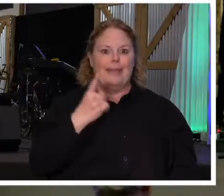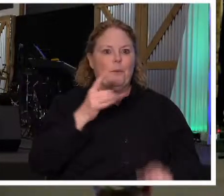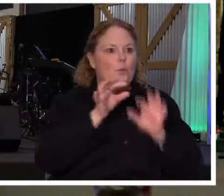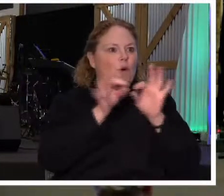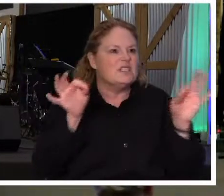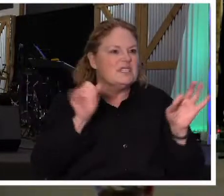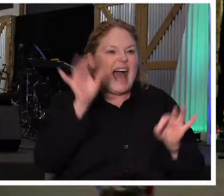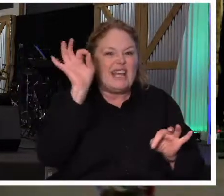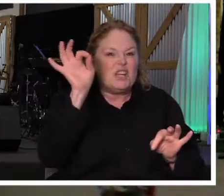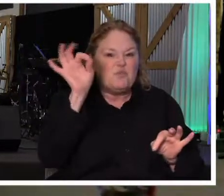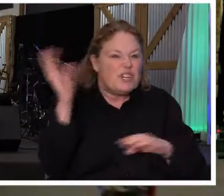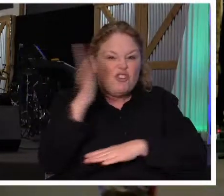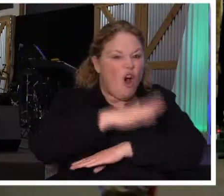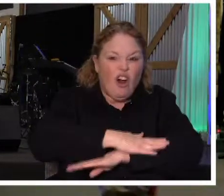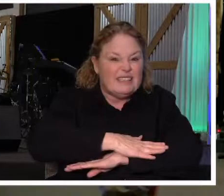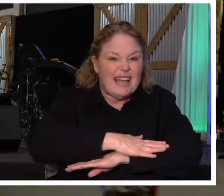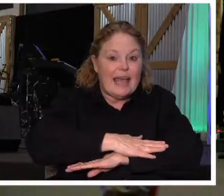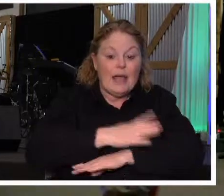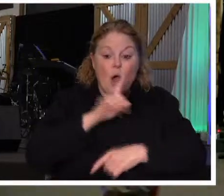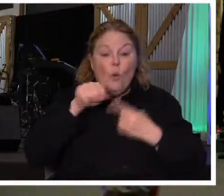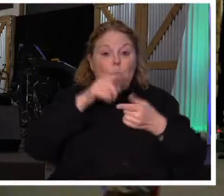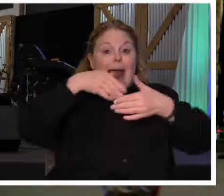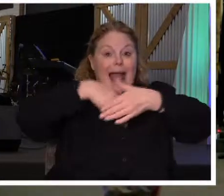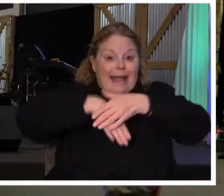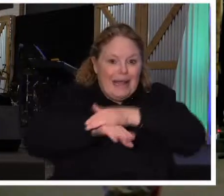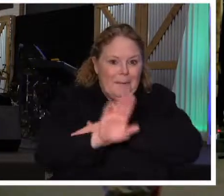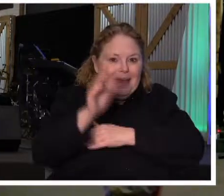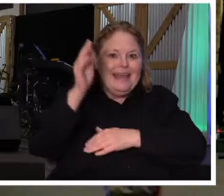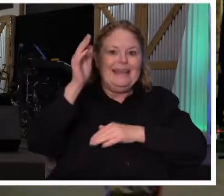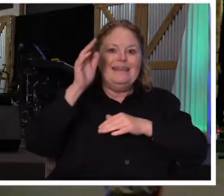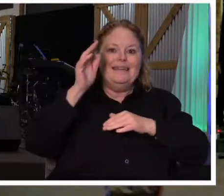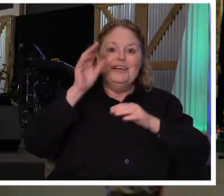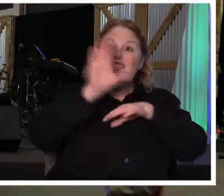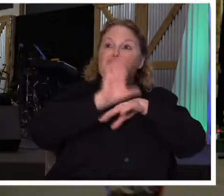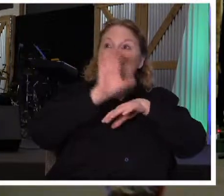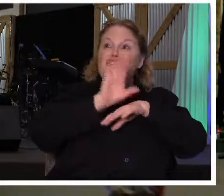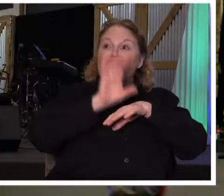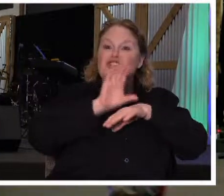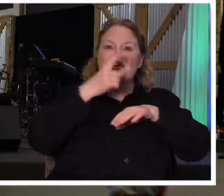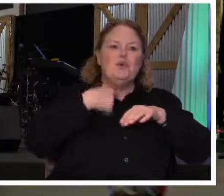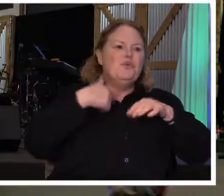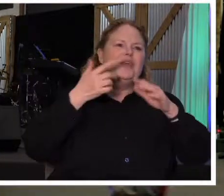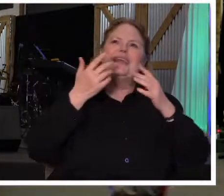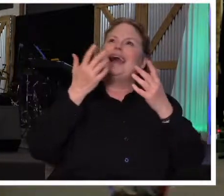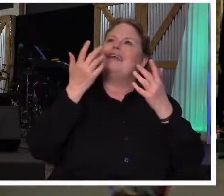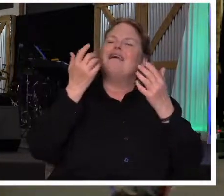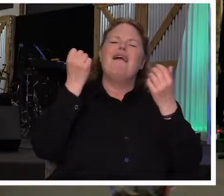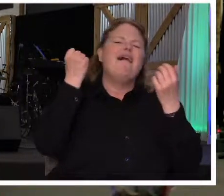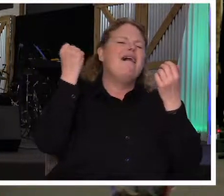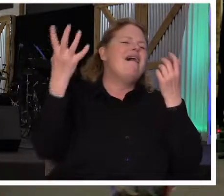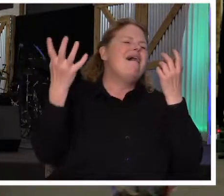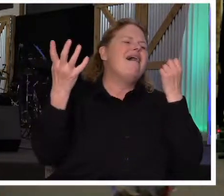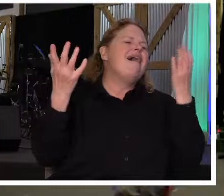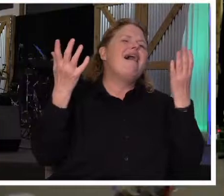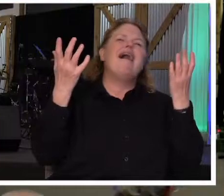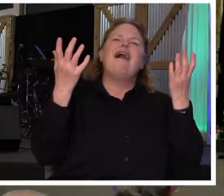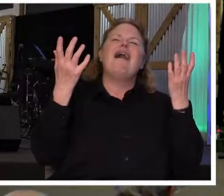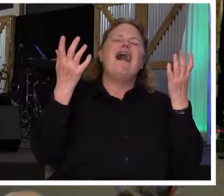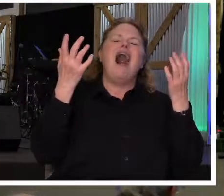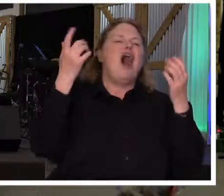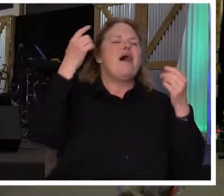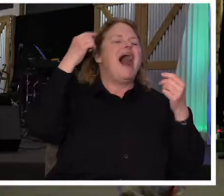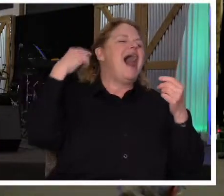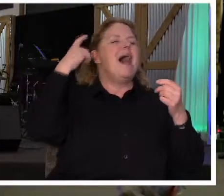you, but when I come into the house of the Lord, I'm always grateful that we can lift up our eyes and in the Spirit, we can see the